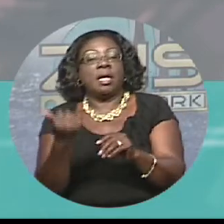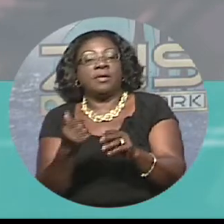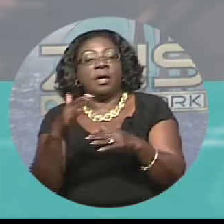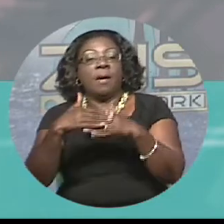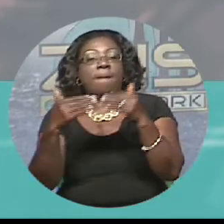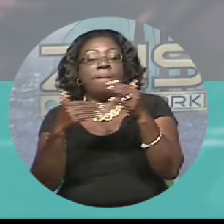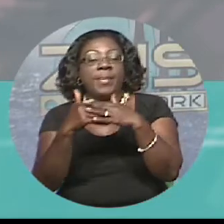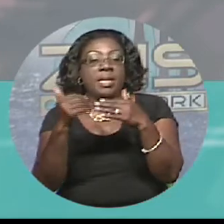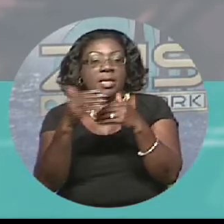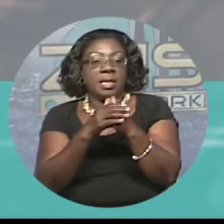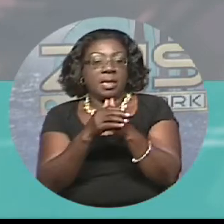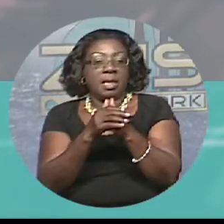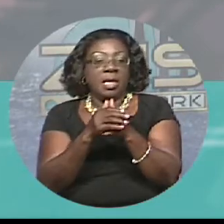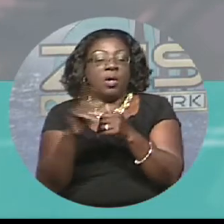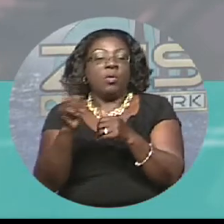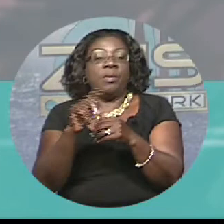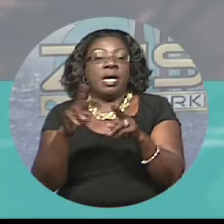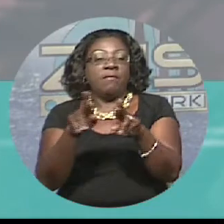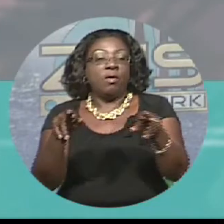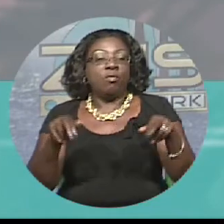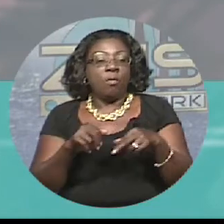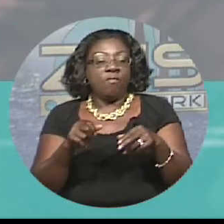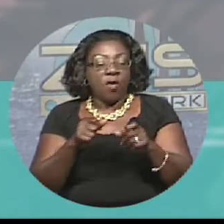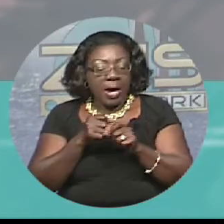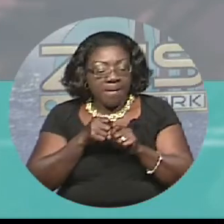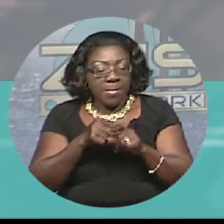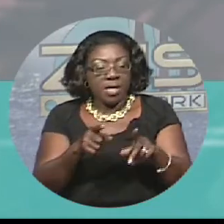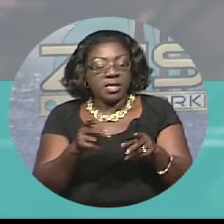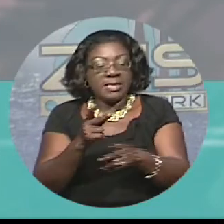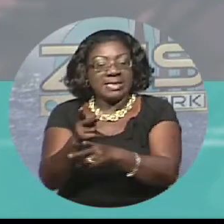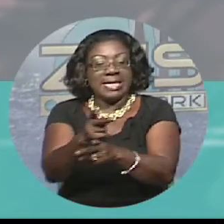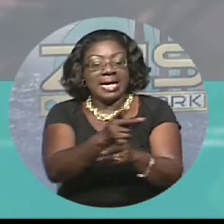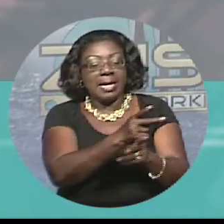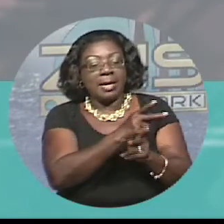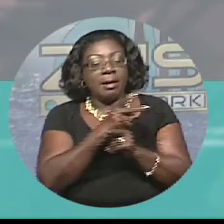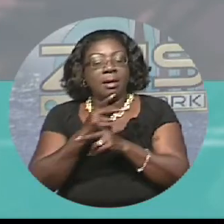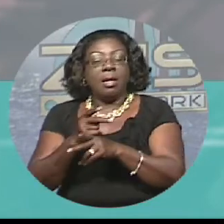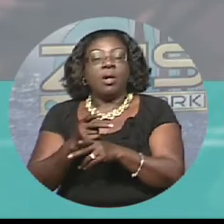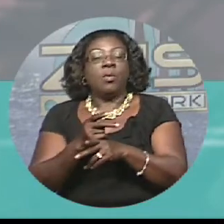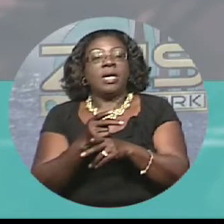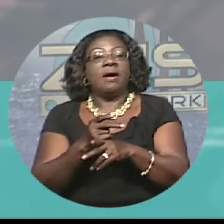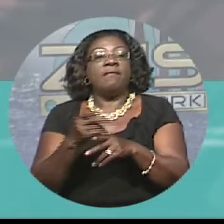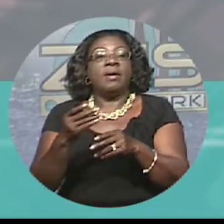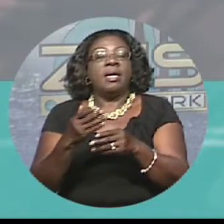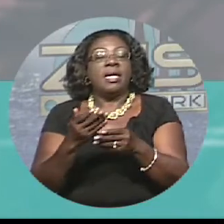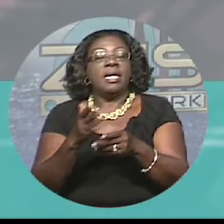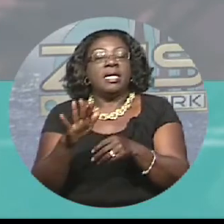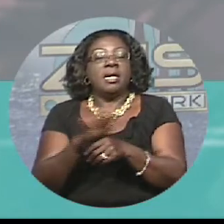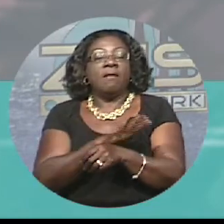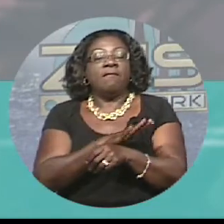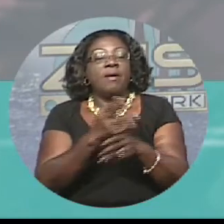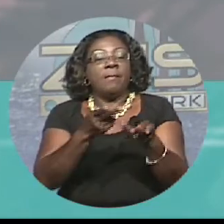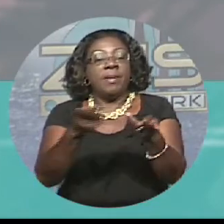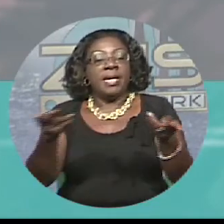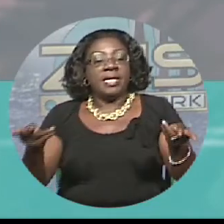a room for emergency care, a office space that the nurse can use and the doctor use